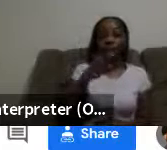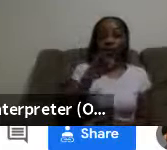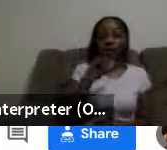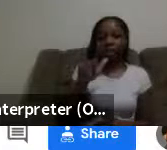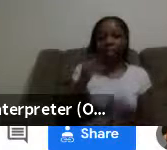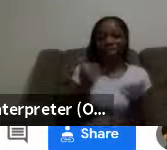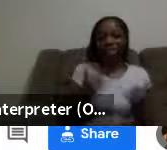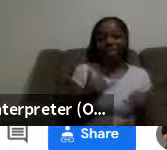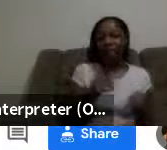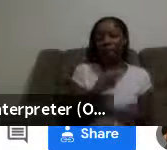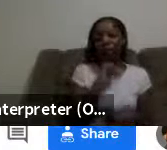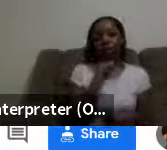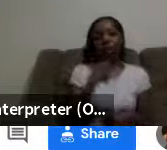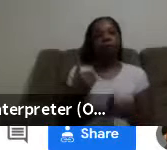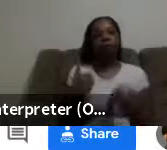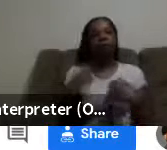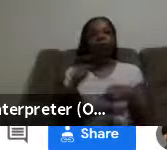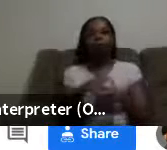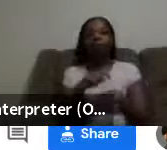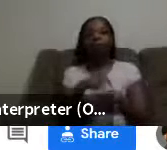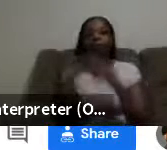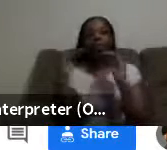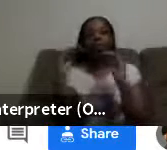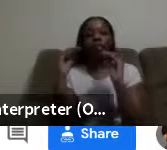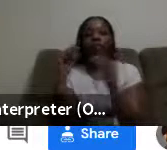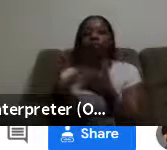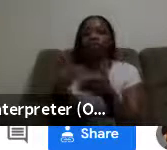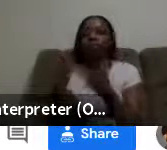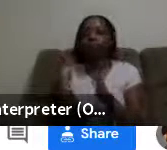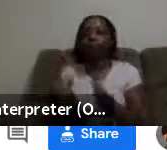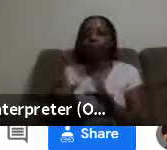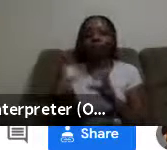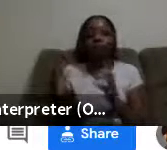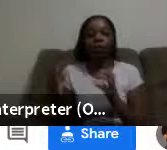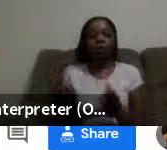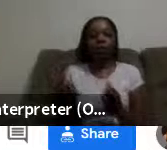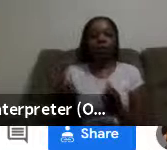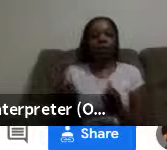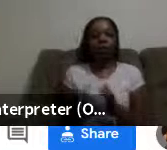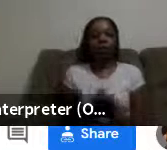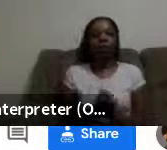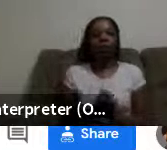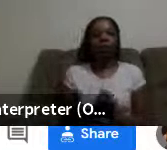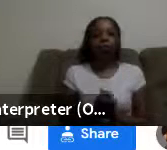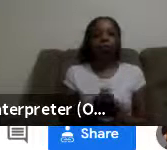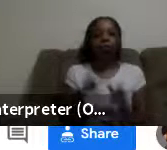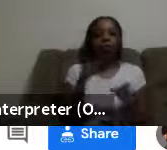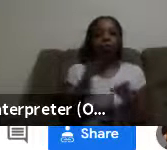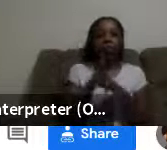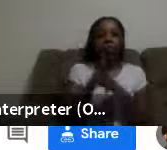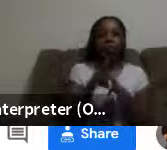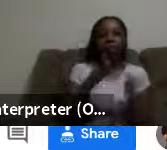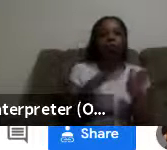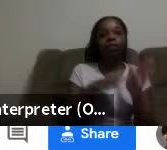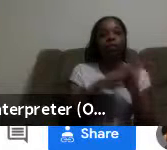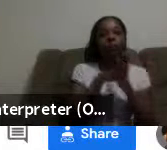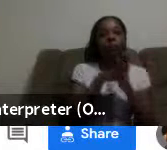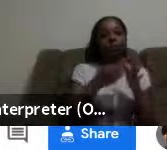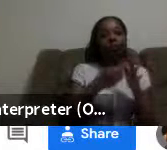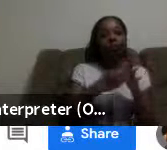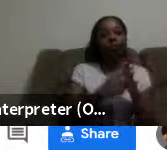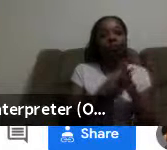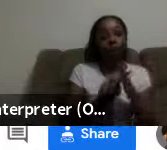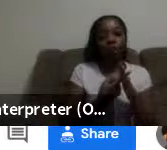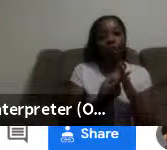and get them on board with this process. So the professional development will start taking place next year. That's the